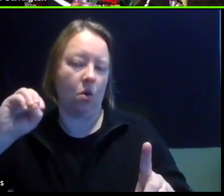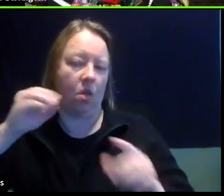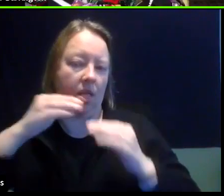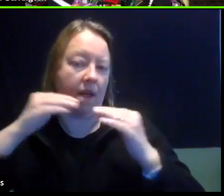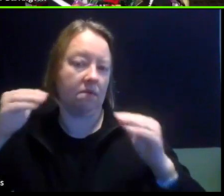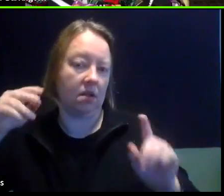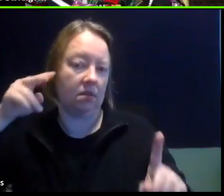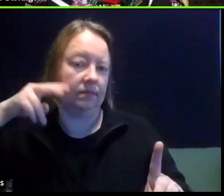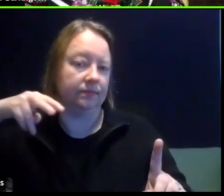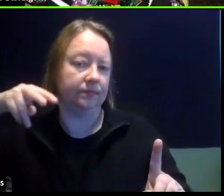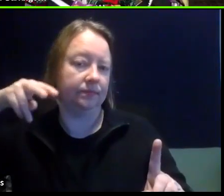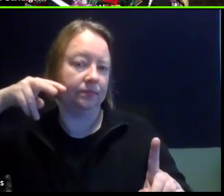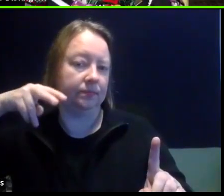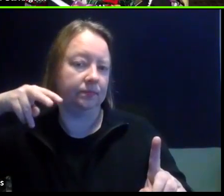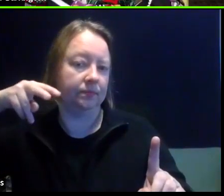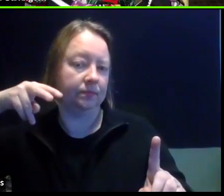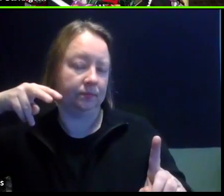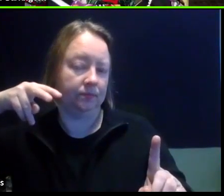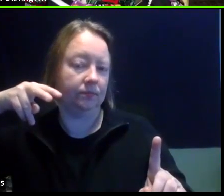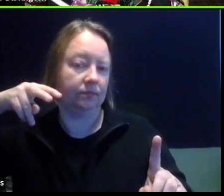Thinking about that macro.